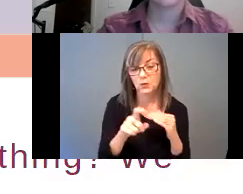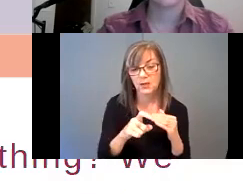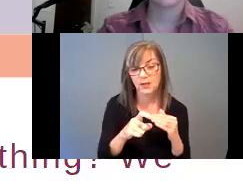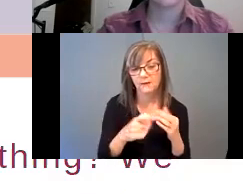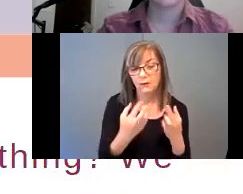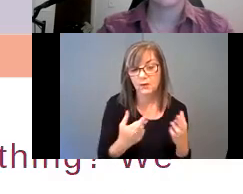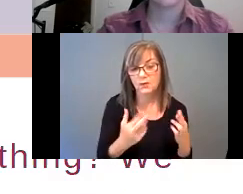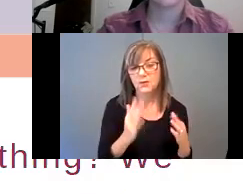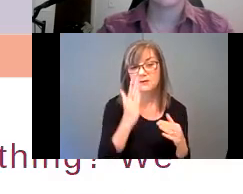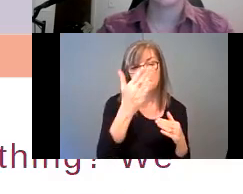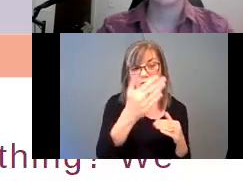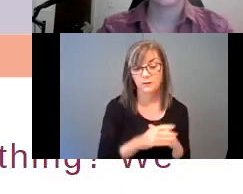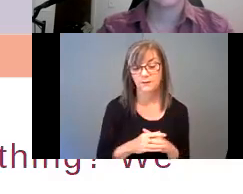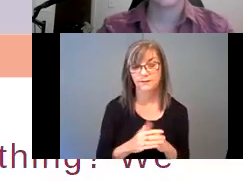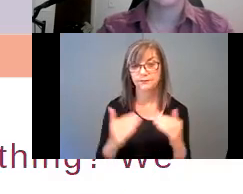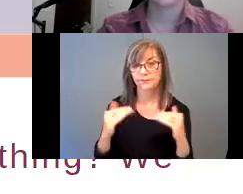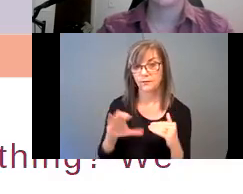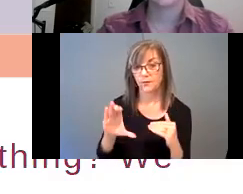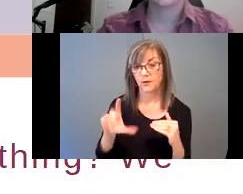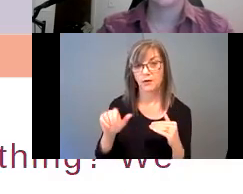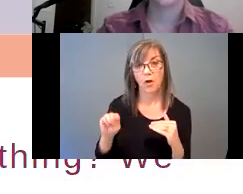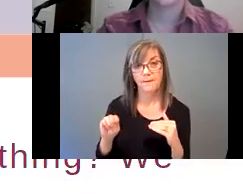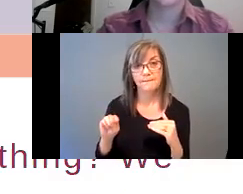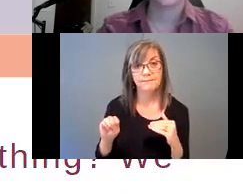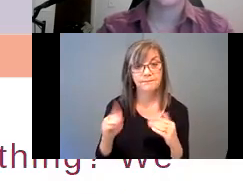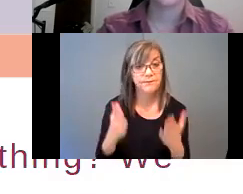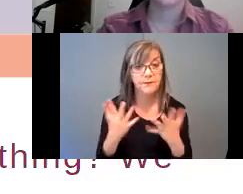So calm. So you may have heard of box breathing.